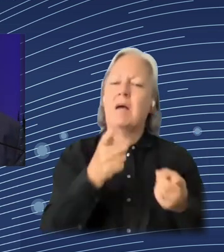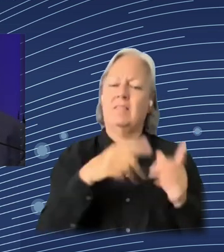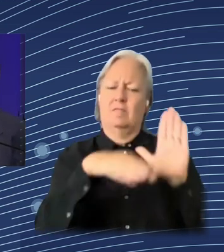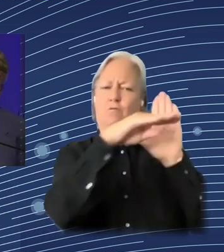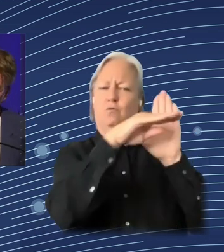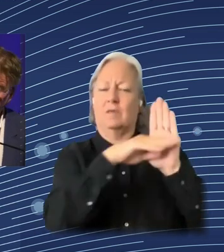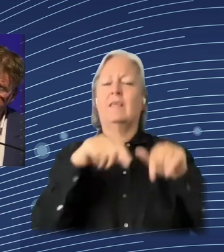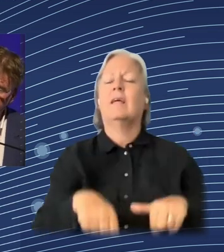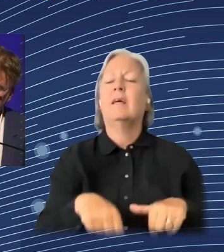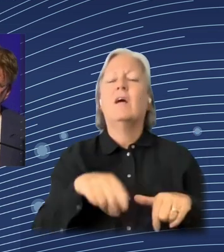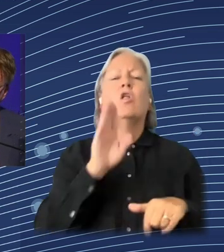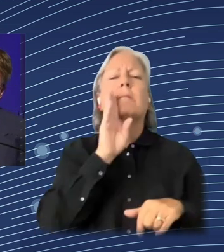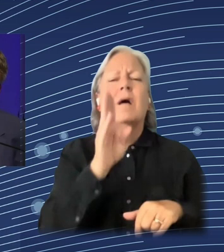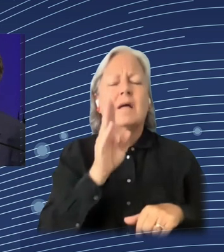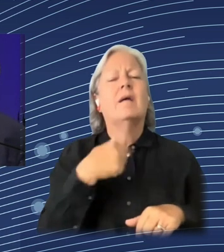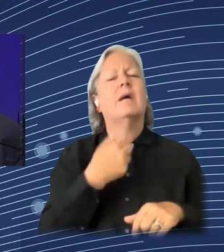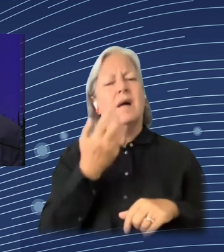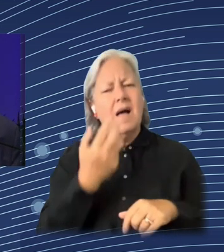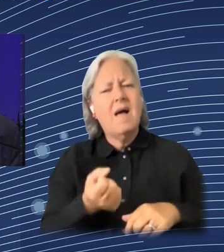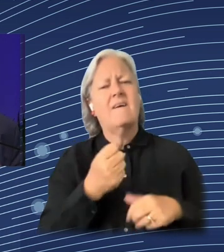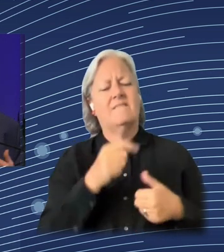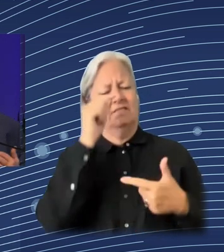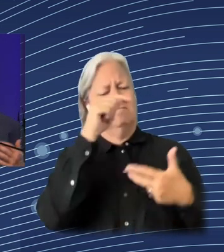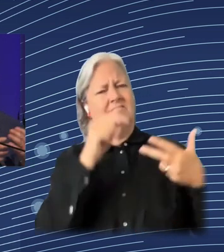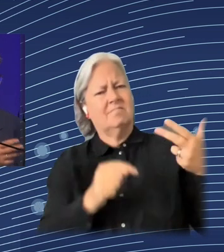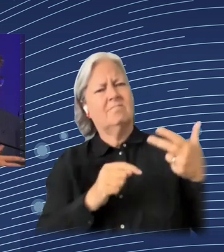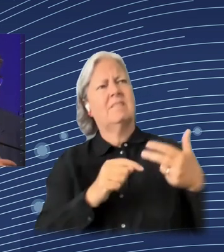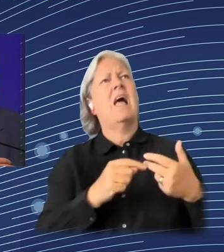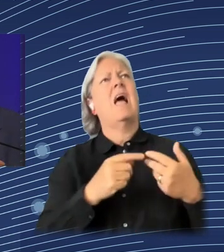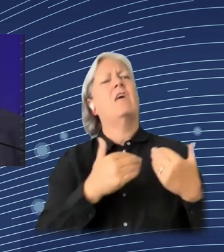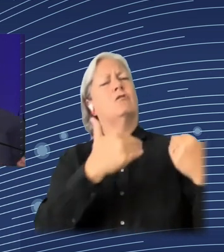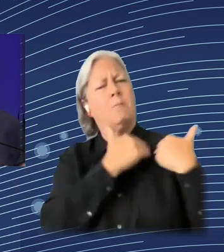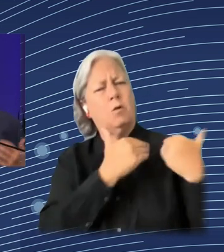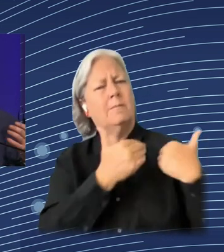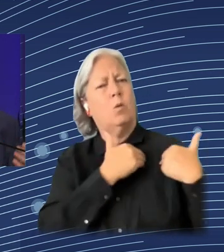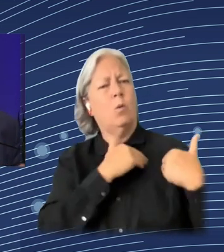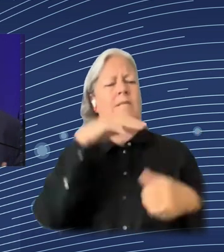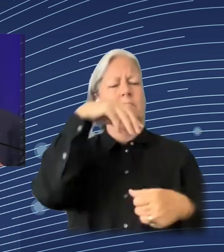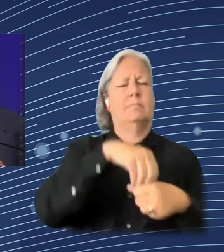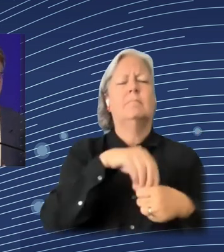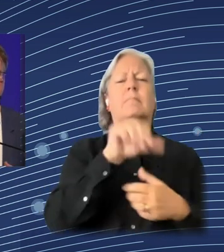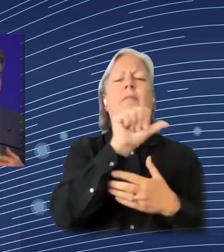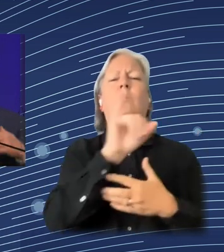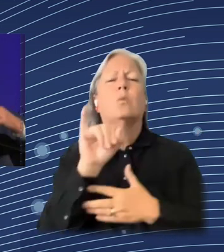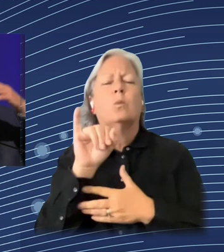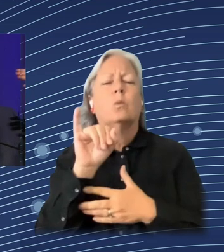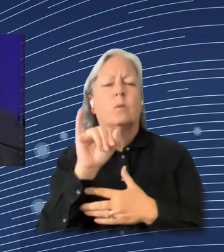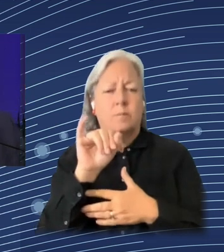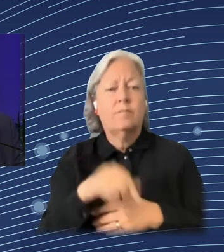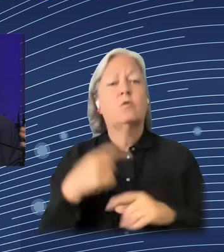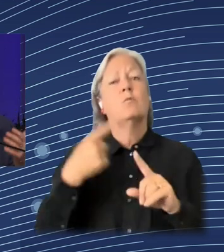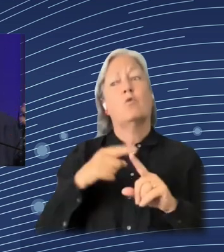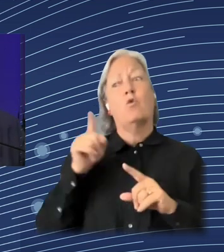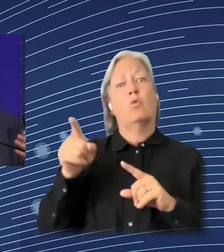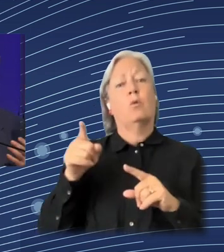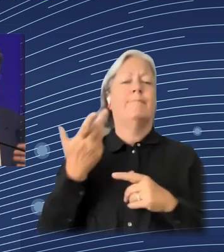for the responsible use of artificial intelligence. And I think this is something useful that on perhaps on the commission side also should be